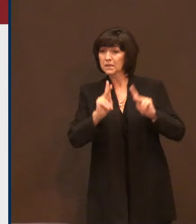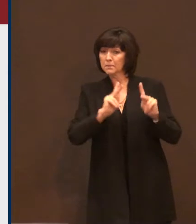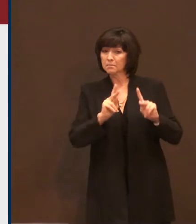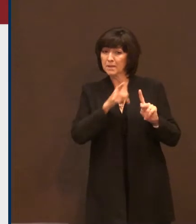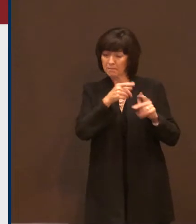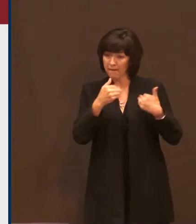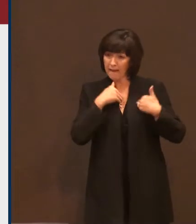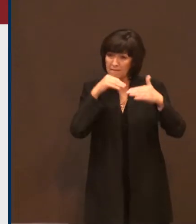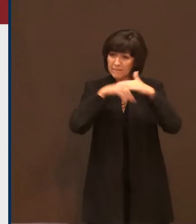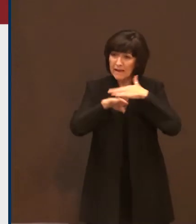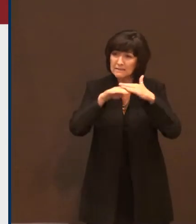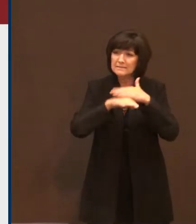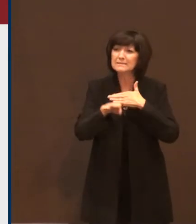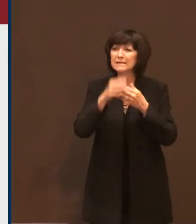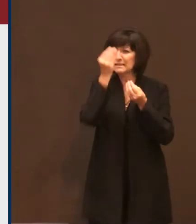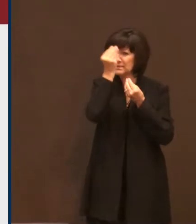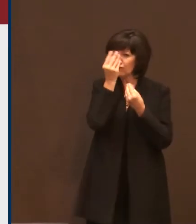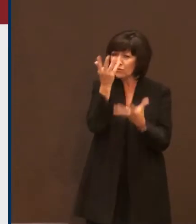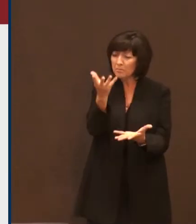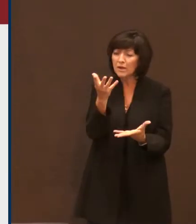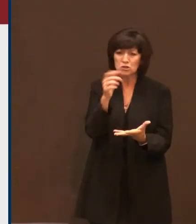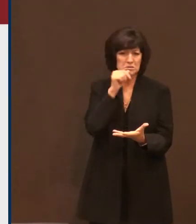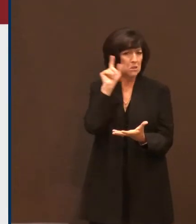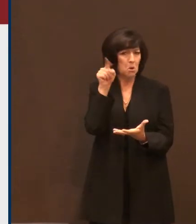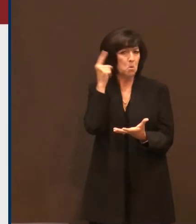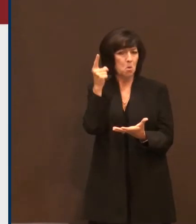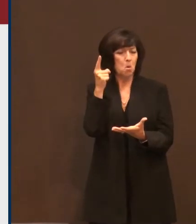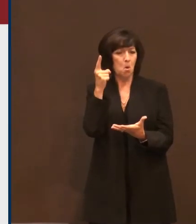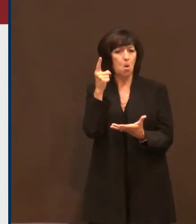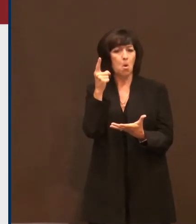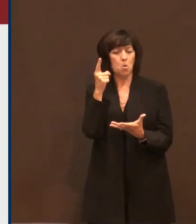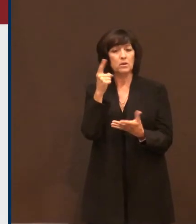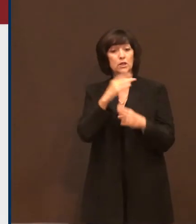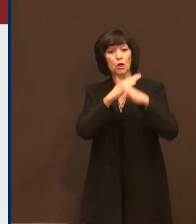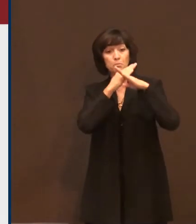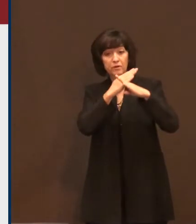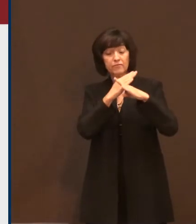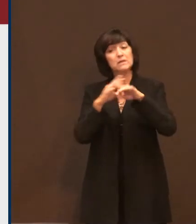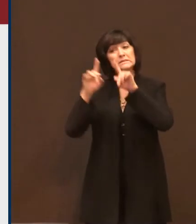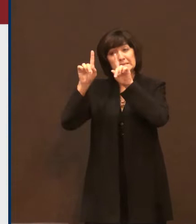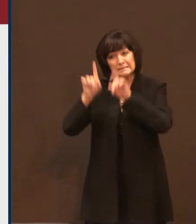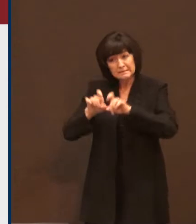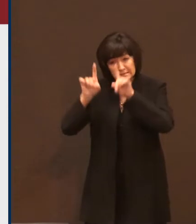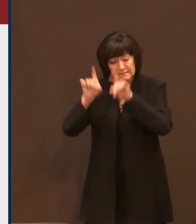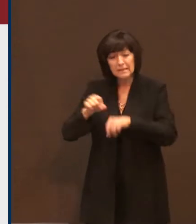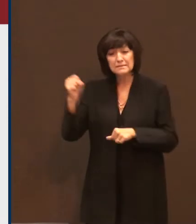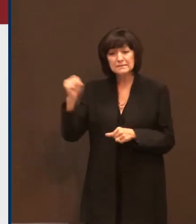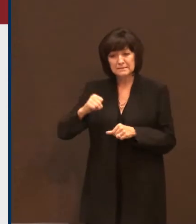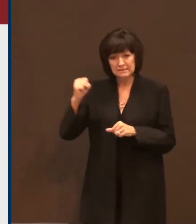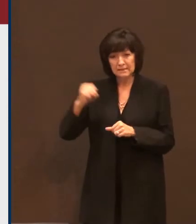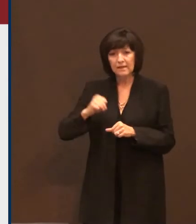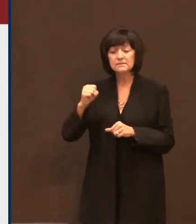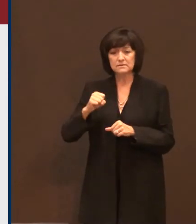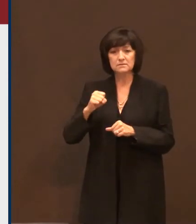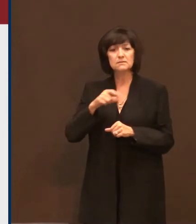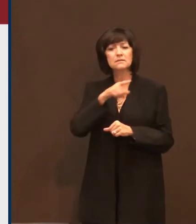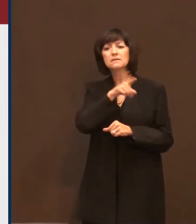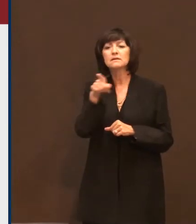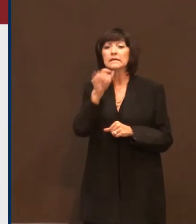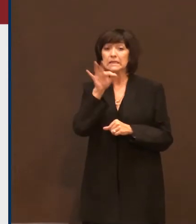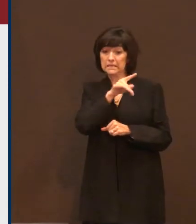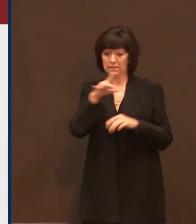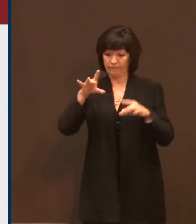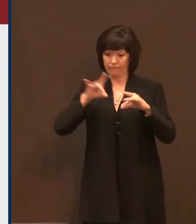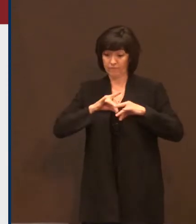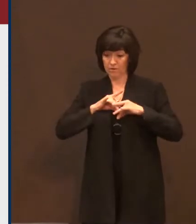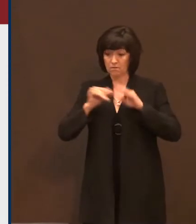includes, prevention and testing and easy isolation and quarantine